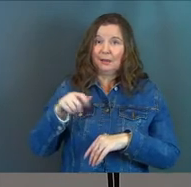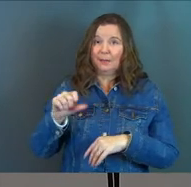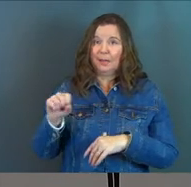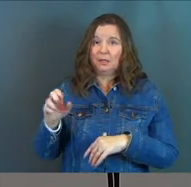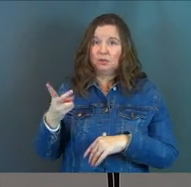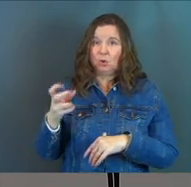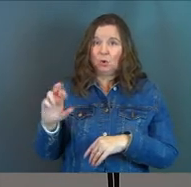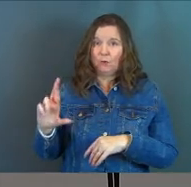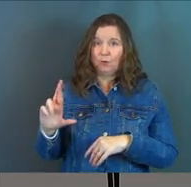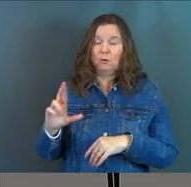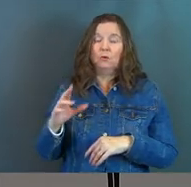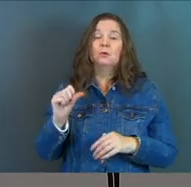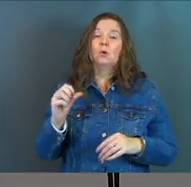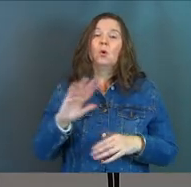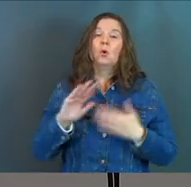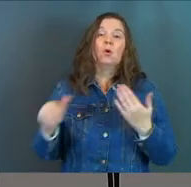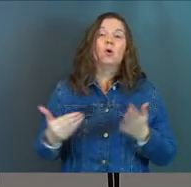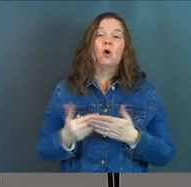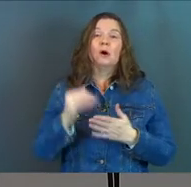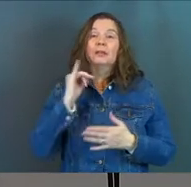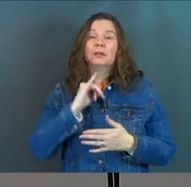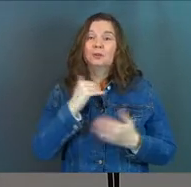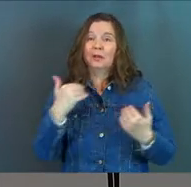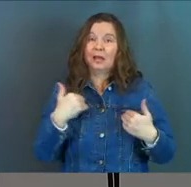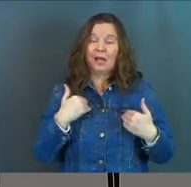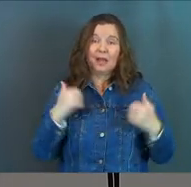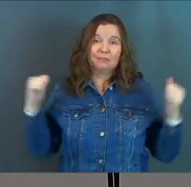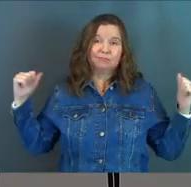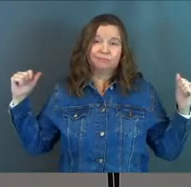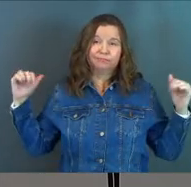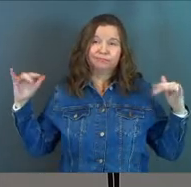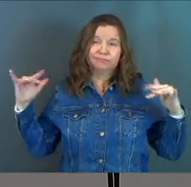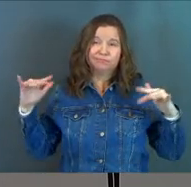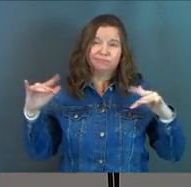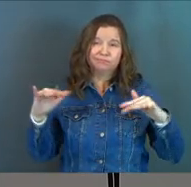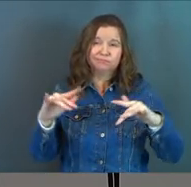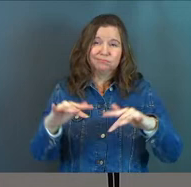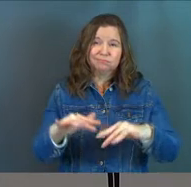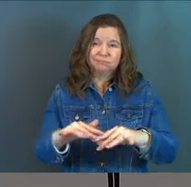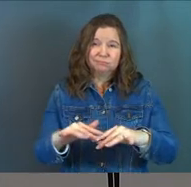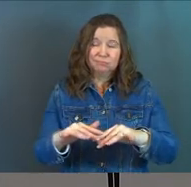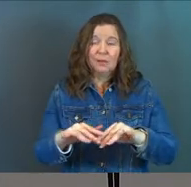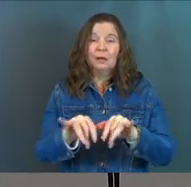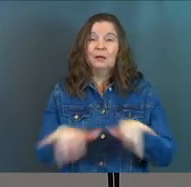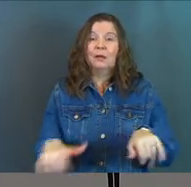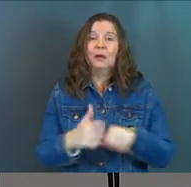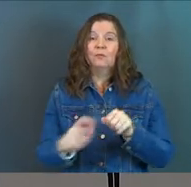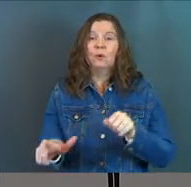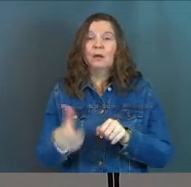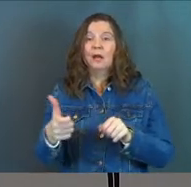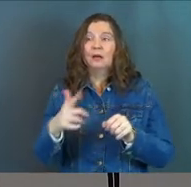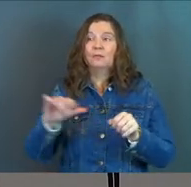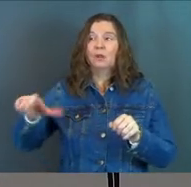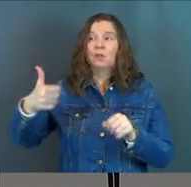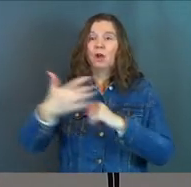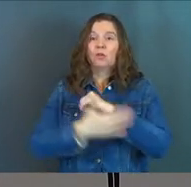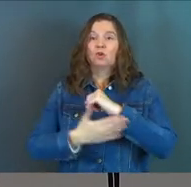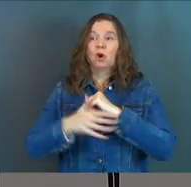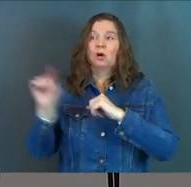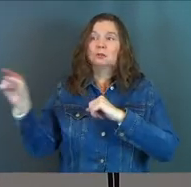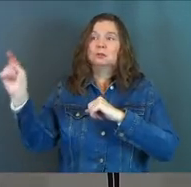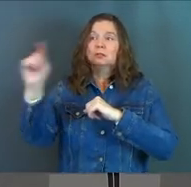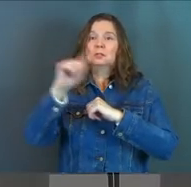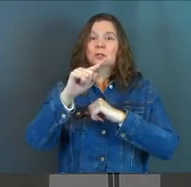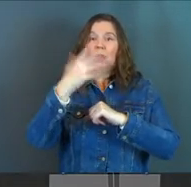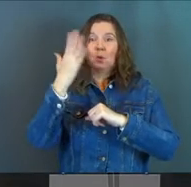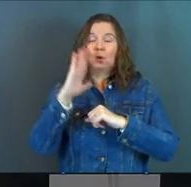season. So not only would all the Israelites have flooded the city of Jerusalem, but also everyone else from the surrounding countries